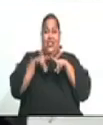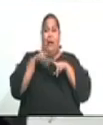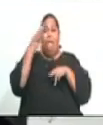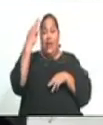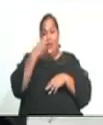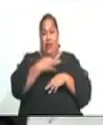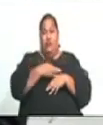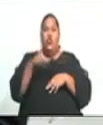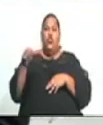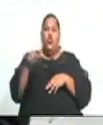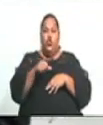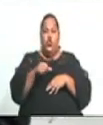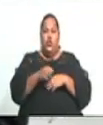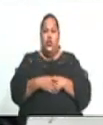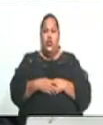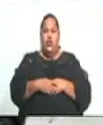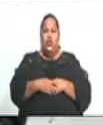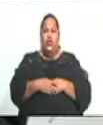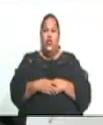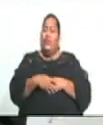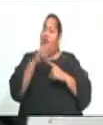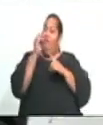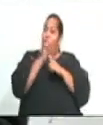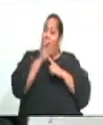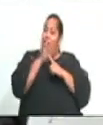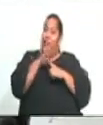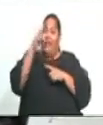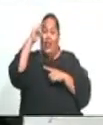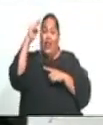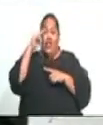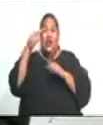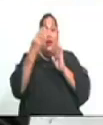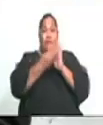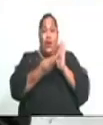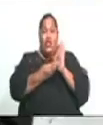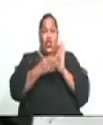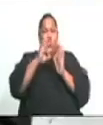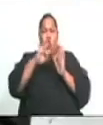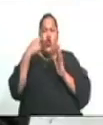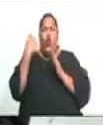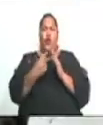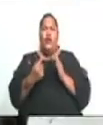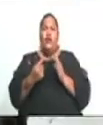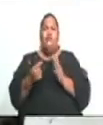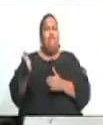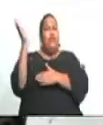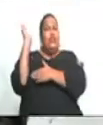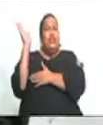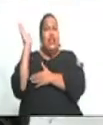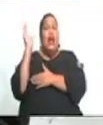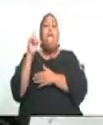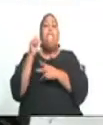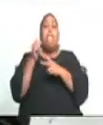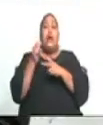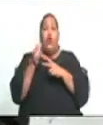be, that it is absolutely vital that the national budget is not just presented, but also